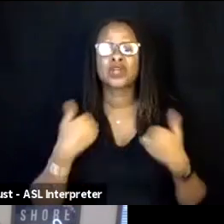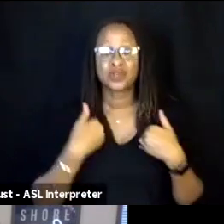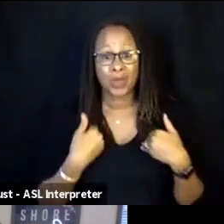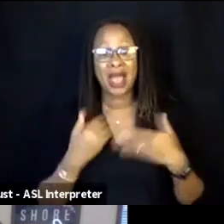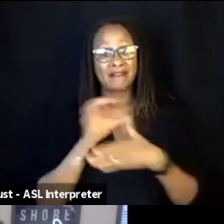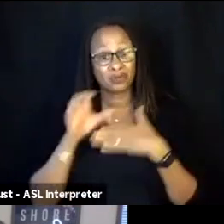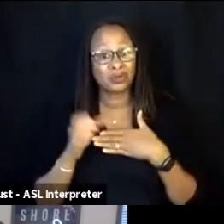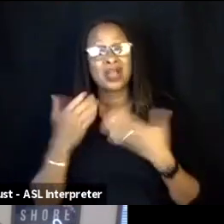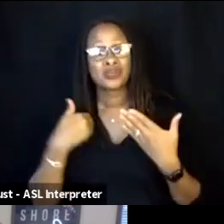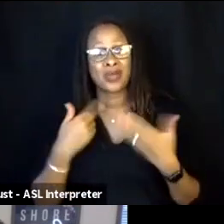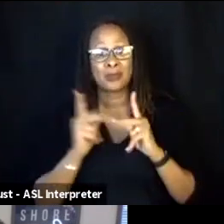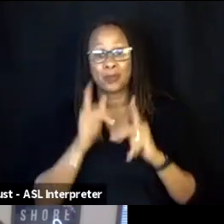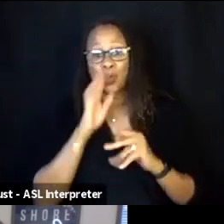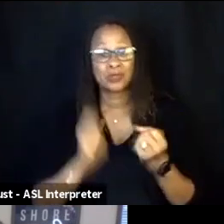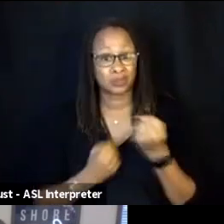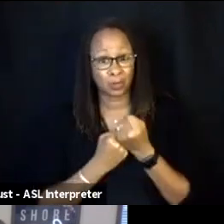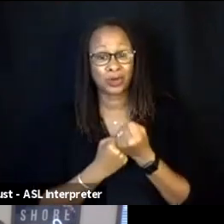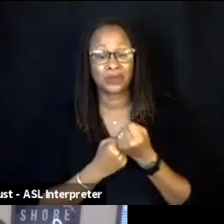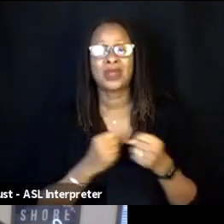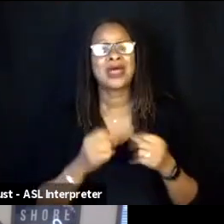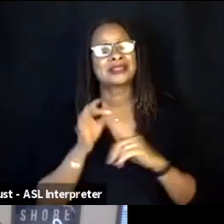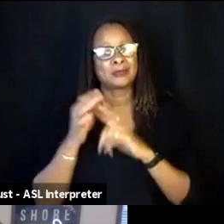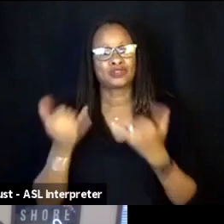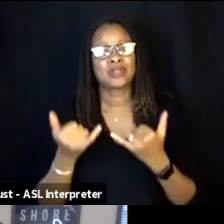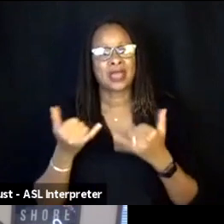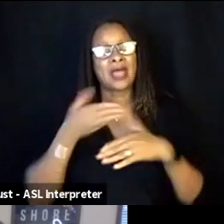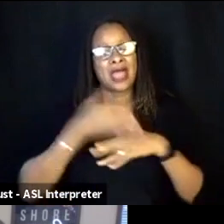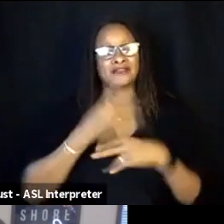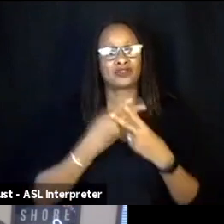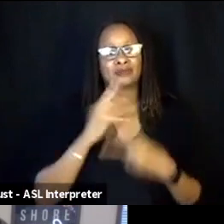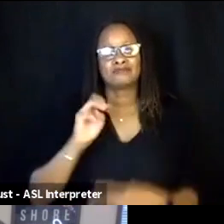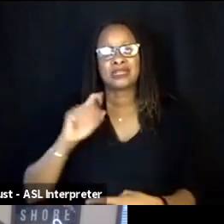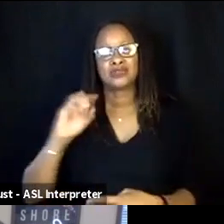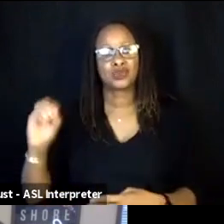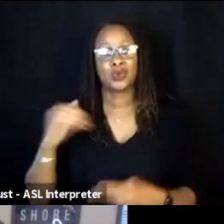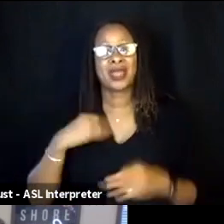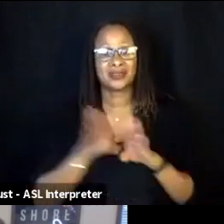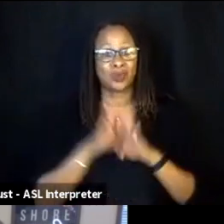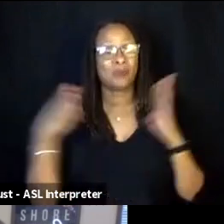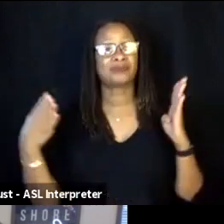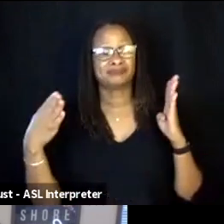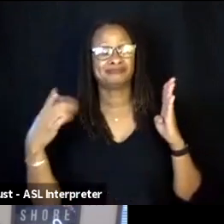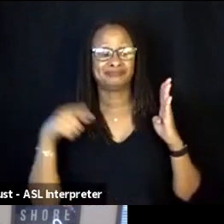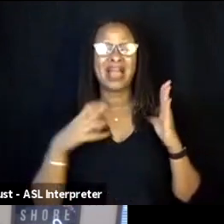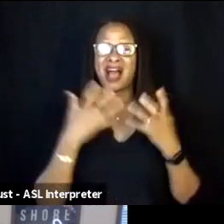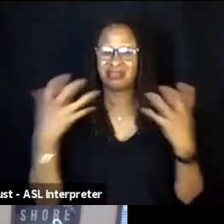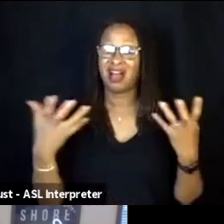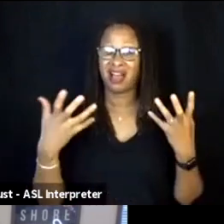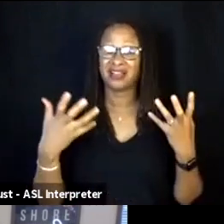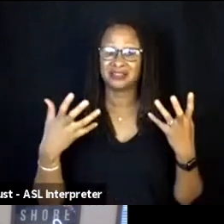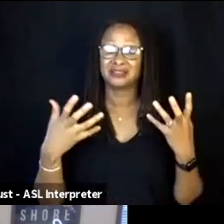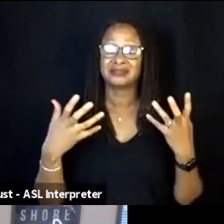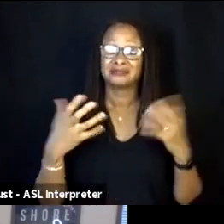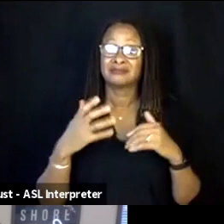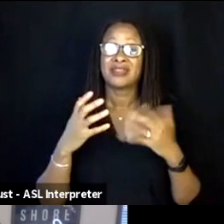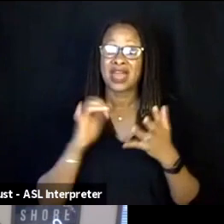there are people here to support you, especially now after Me Too has unfolded. You have a lot at your disposal that women that came before you did not